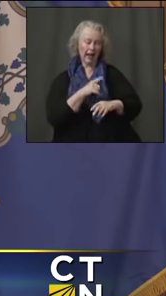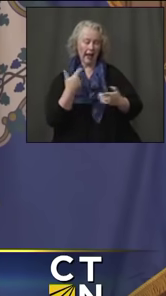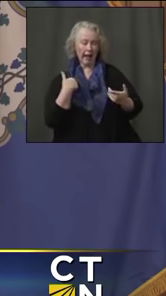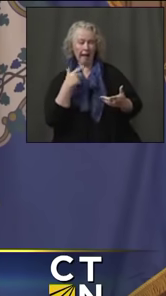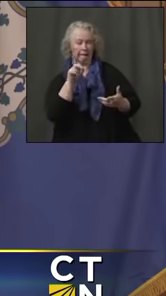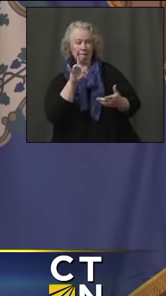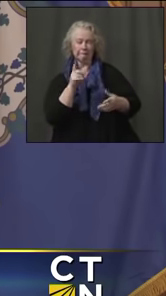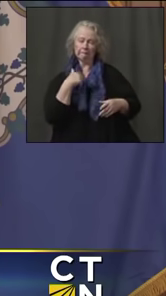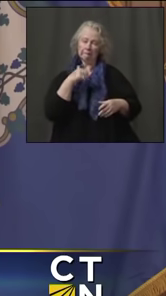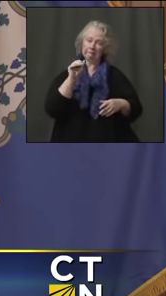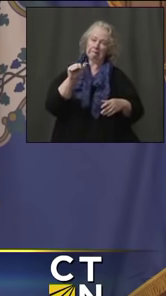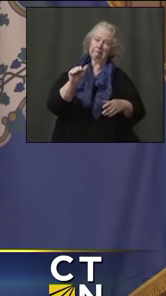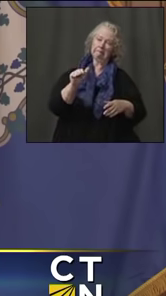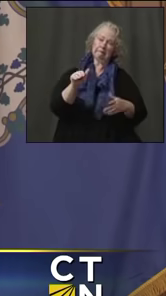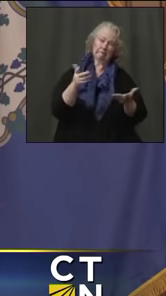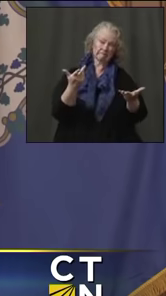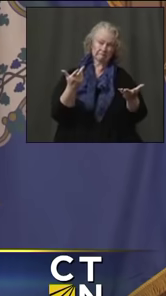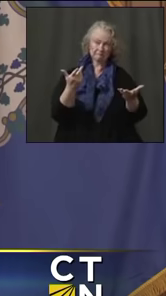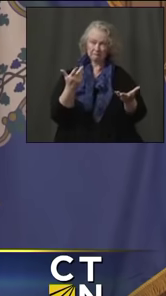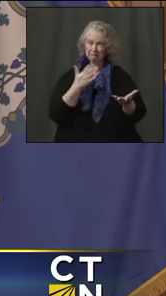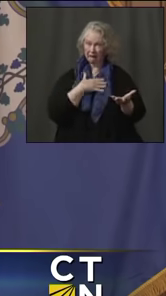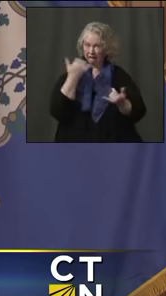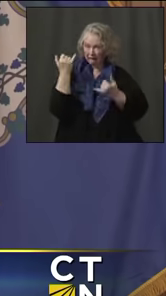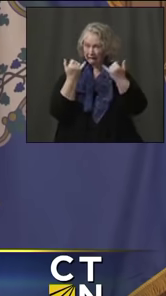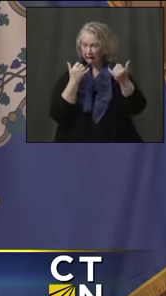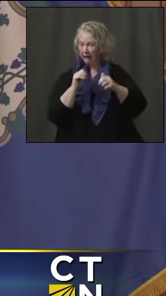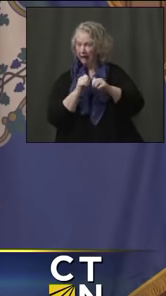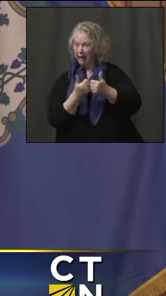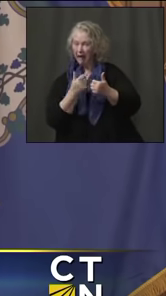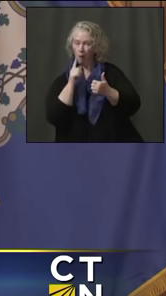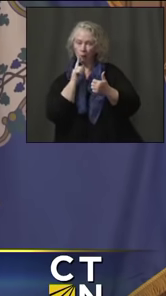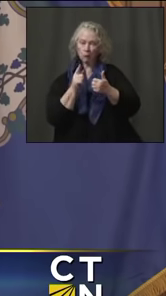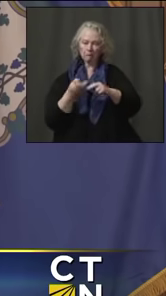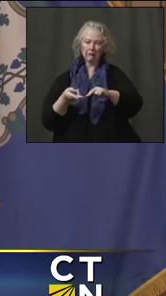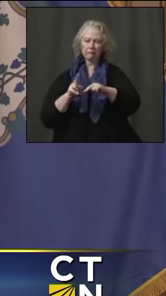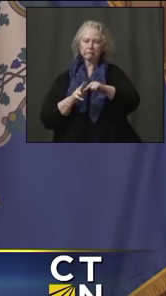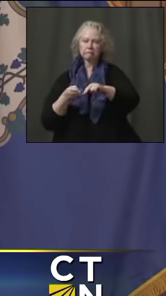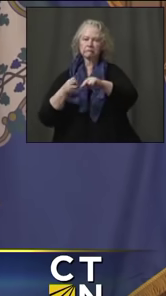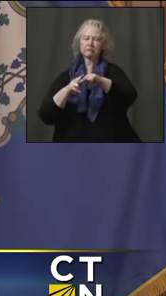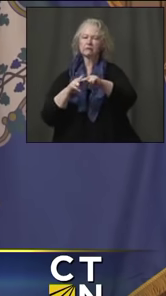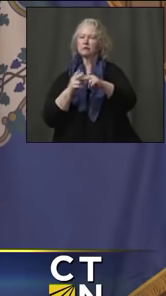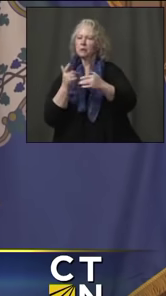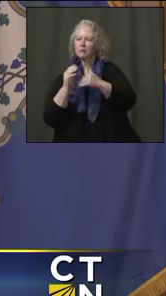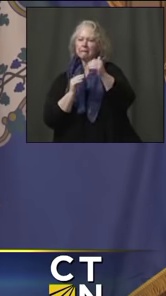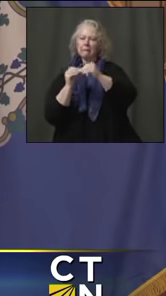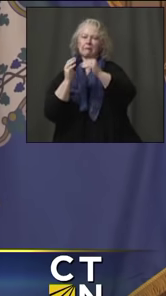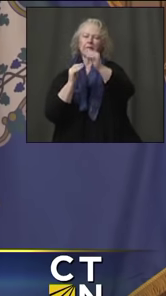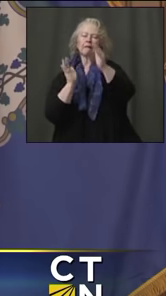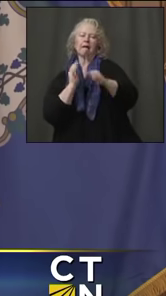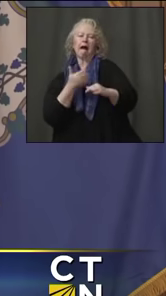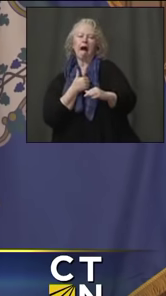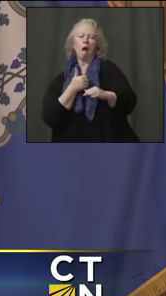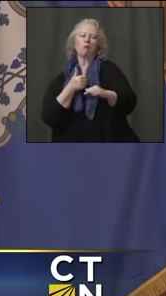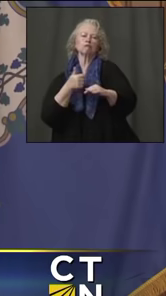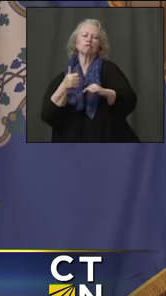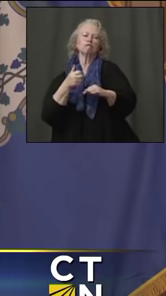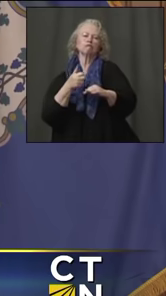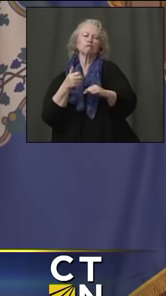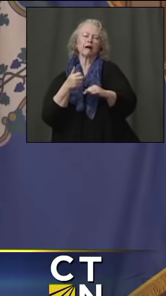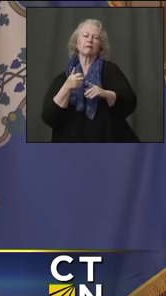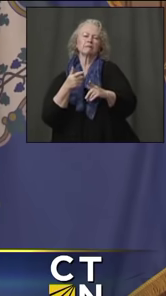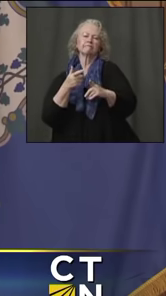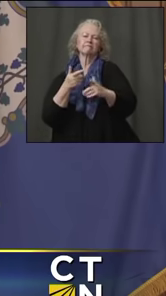to shore up our Special Transportation Fund, and I'd love to work with you in terms of other ideas we have to shore this